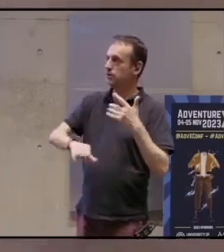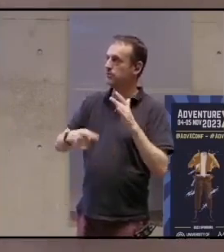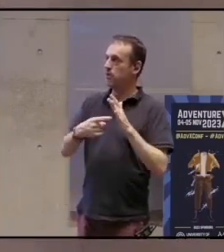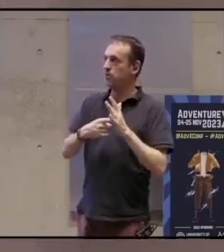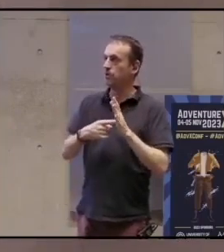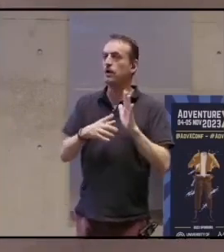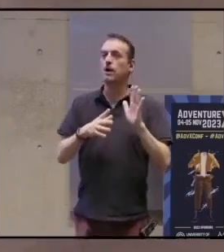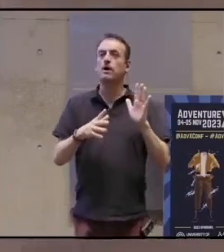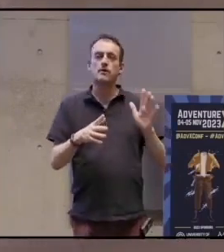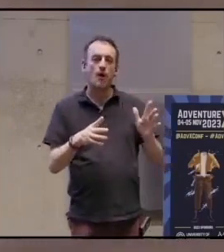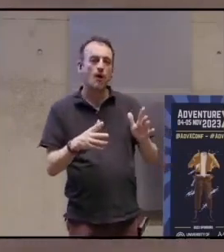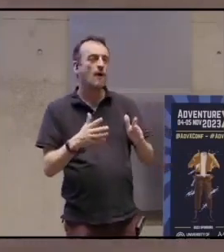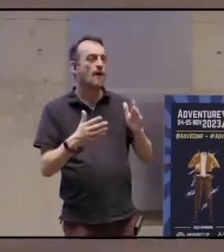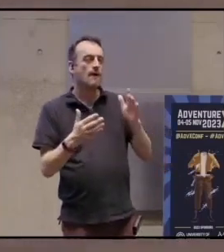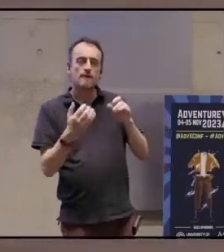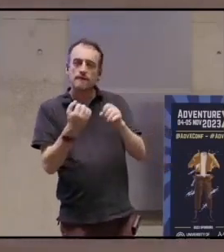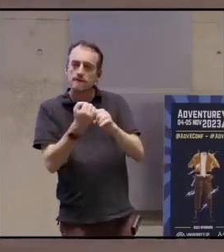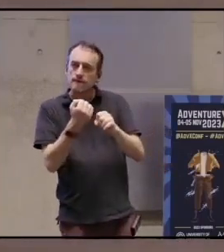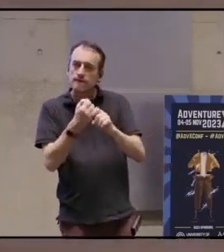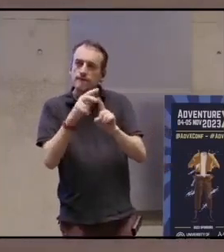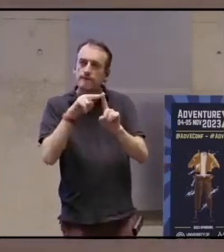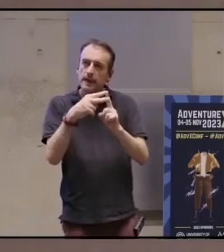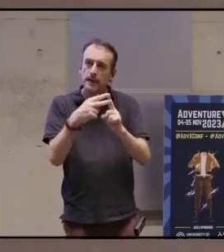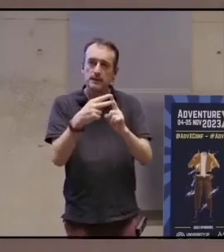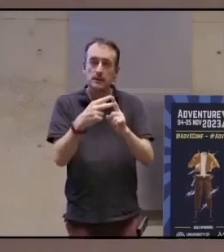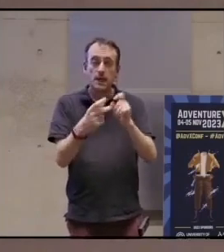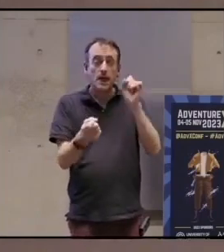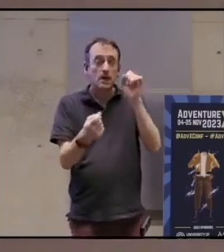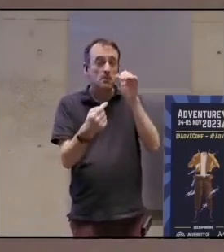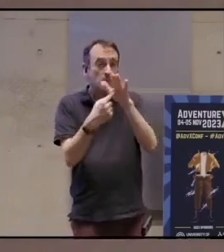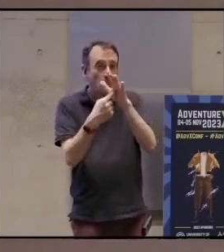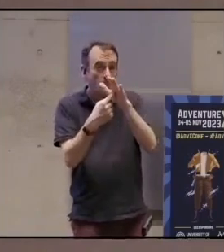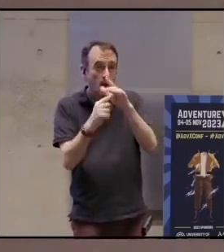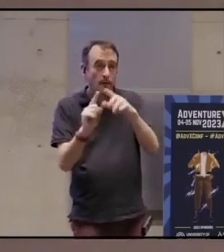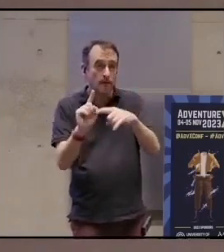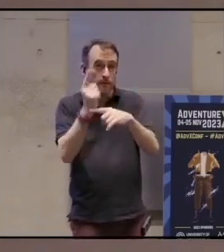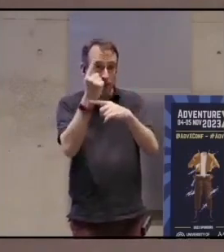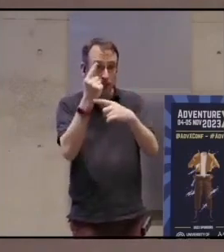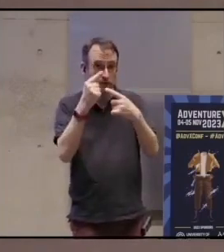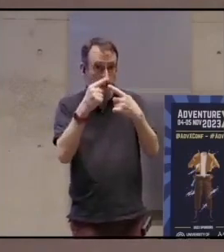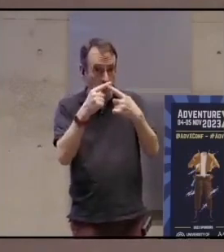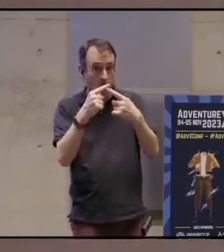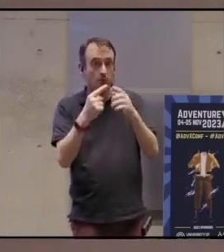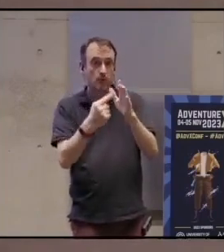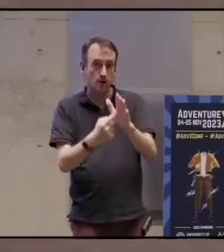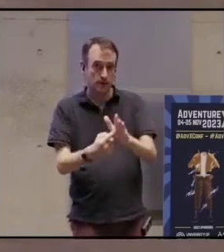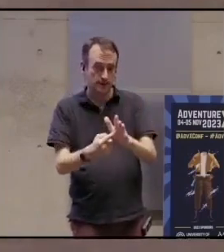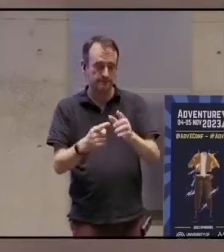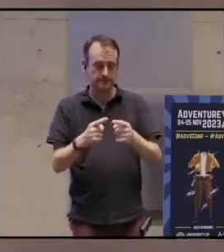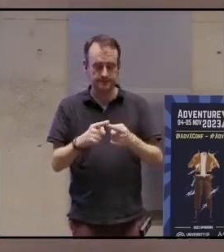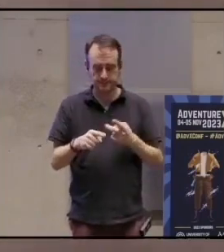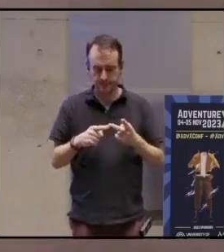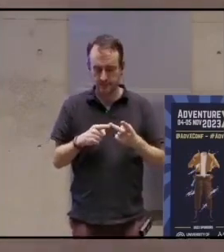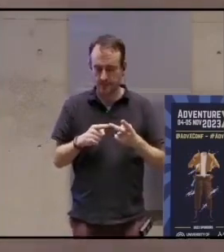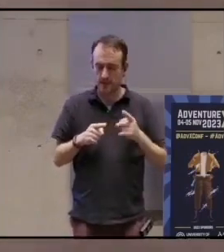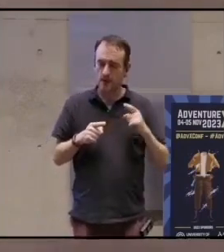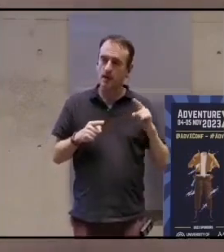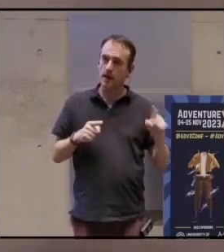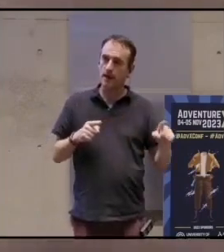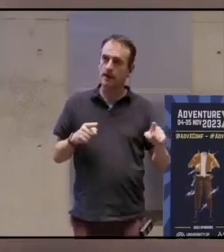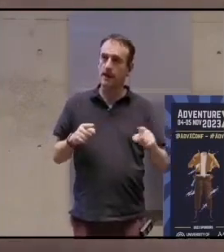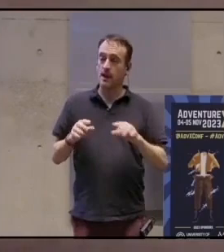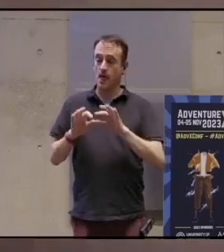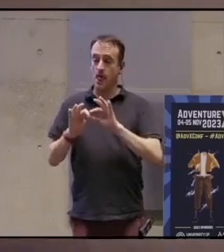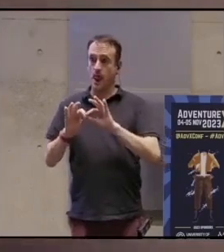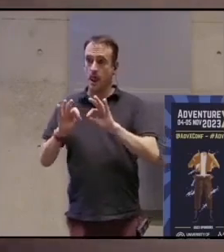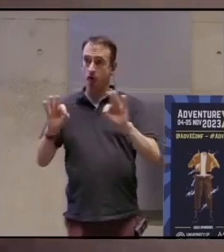time and prioritize the most important thing to fix first. Do not try to fix this by giving them a line read. If you